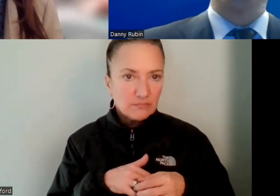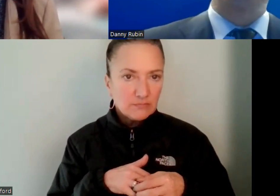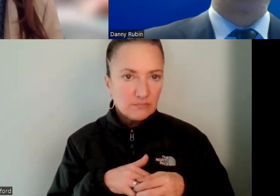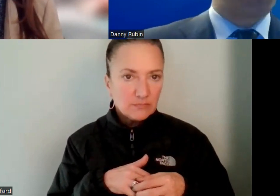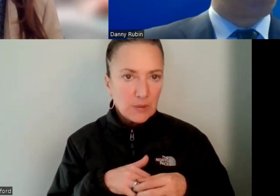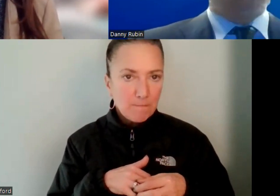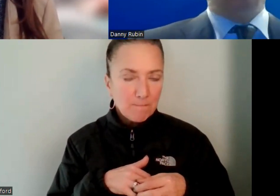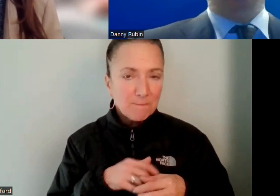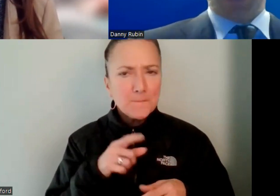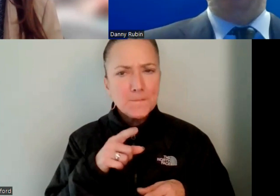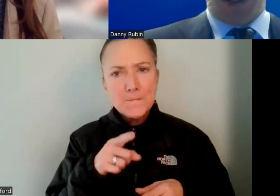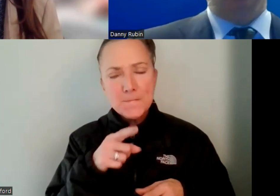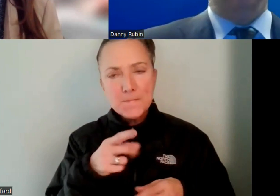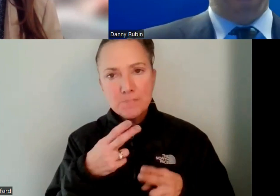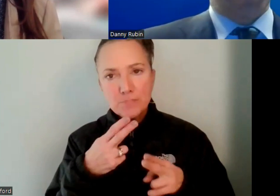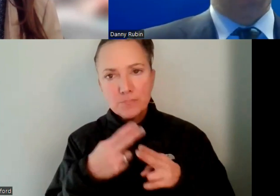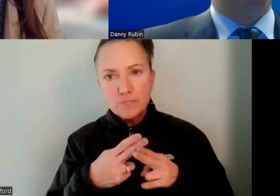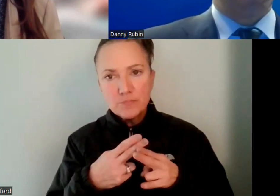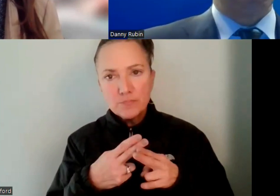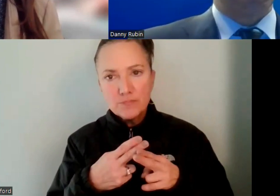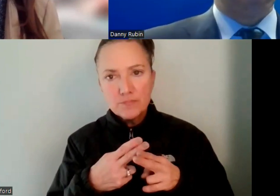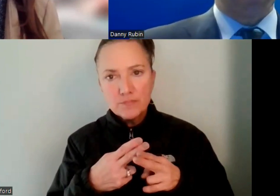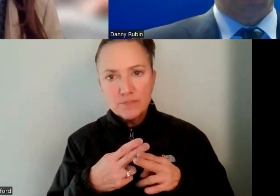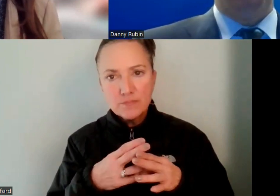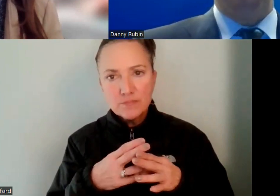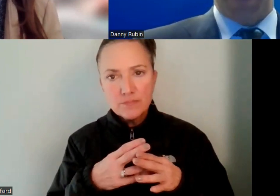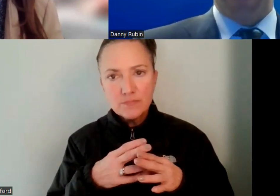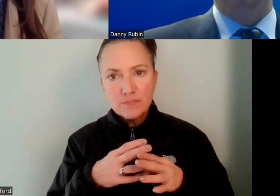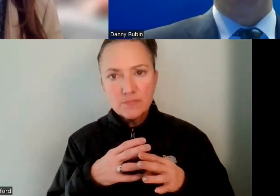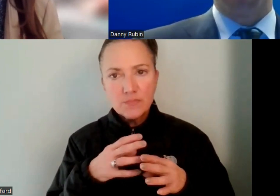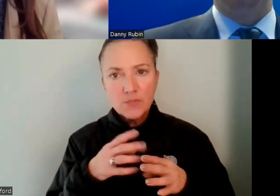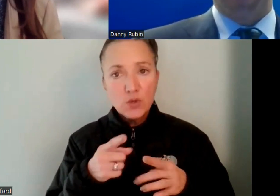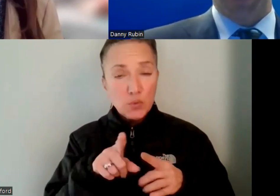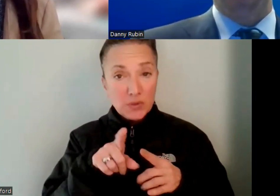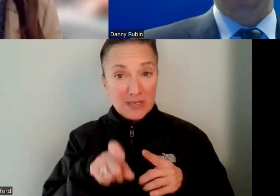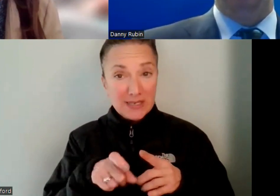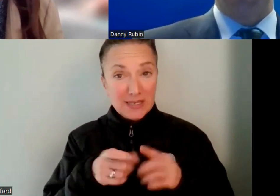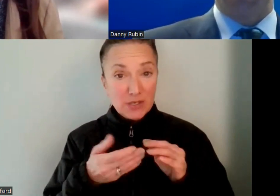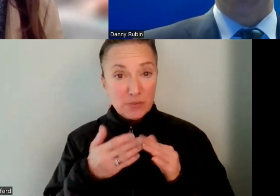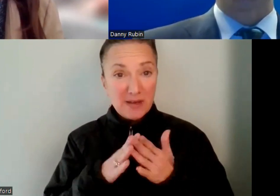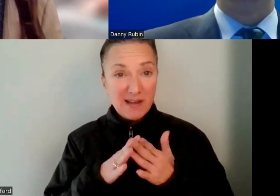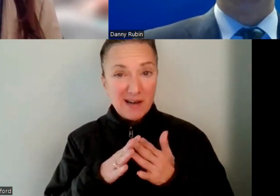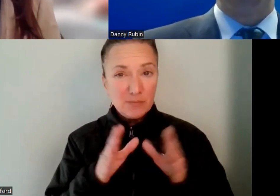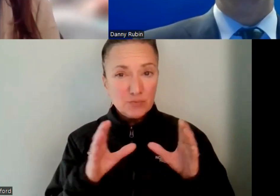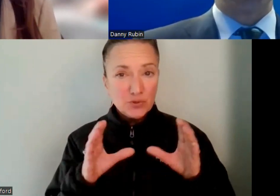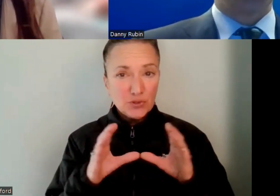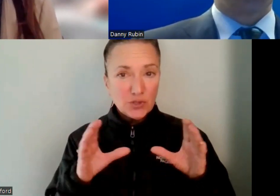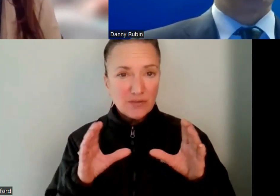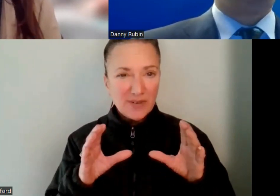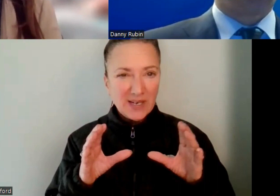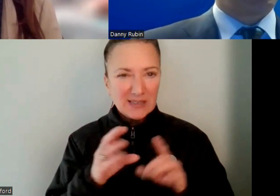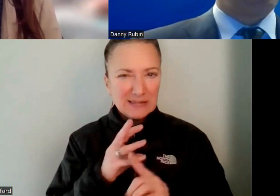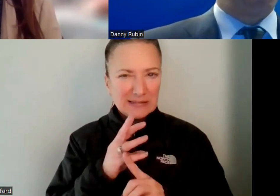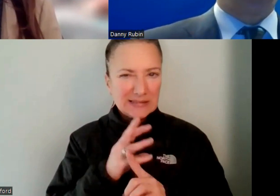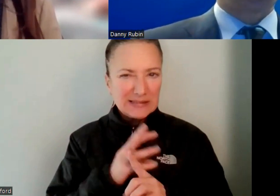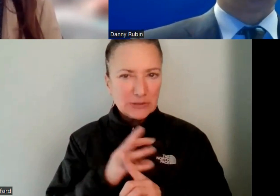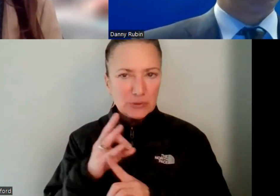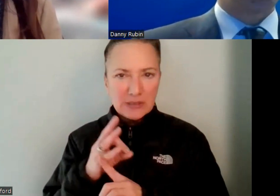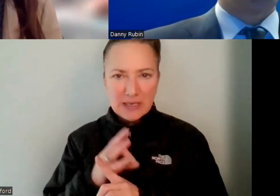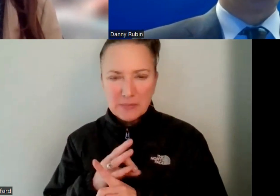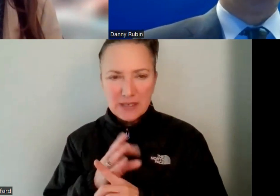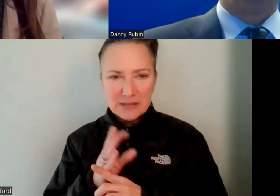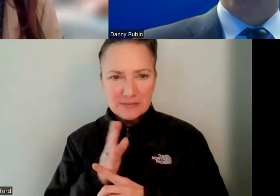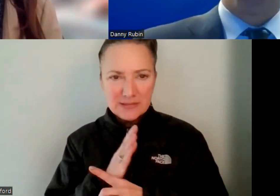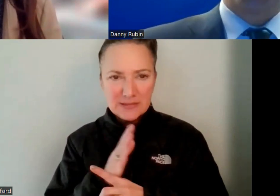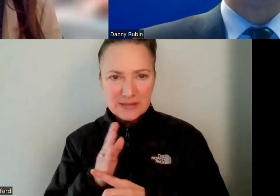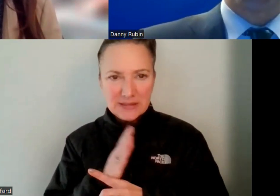And you said, we were talking prior, that you would need to get certified within like 6 to 9. Tell us yes. about that, that you, at some point in that role, you'll